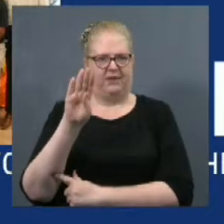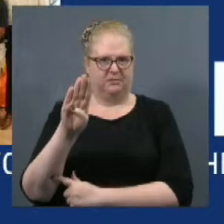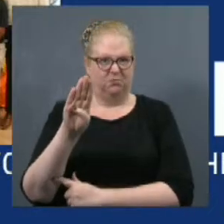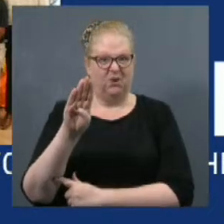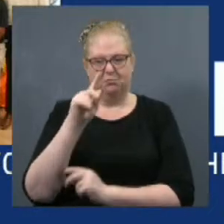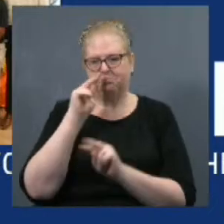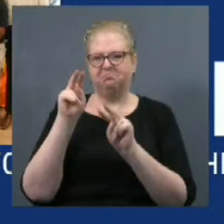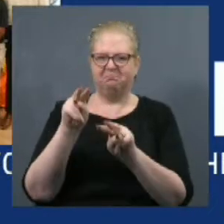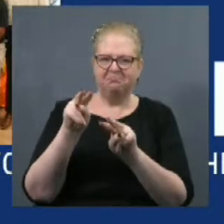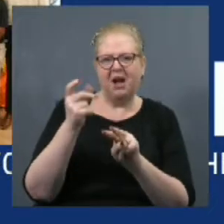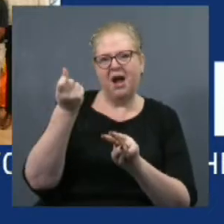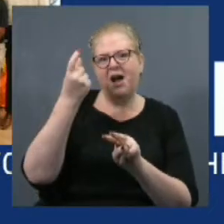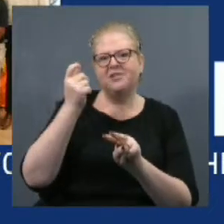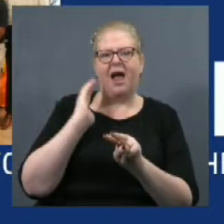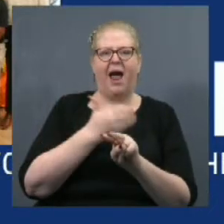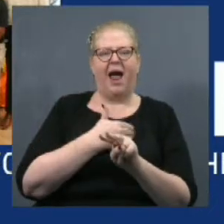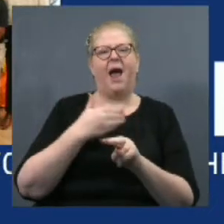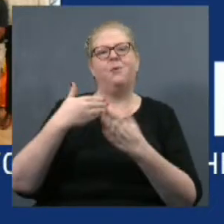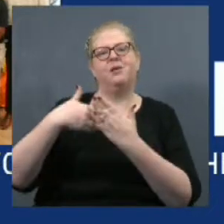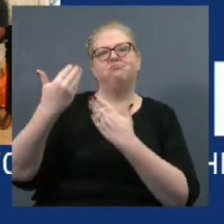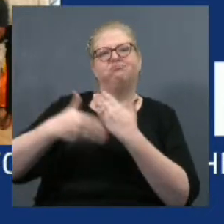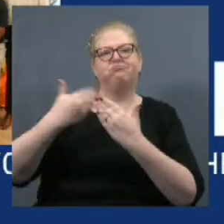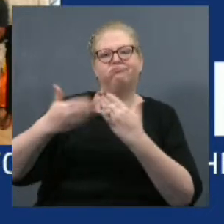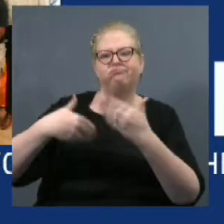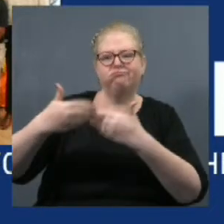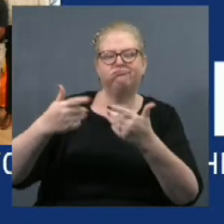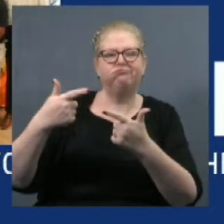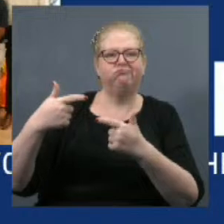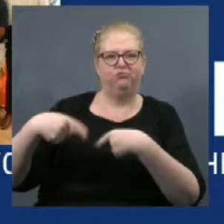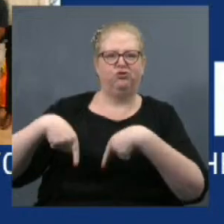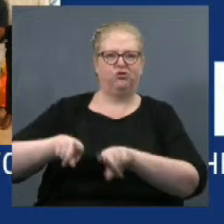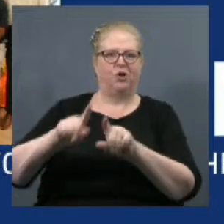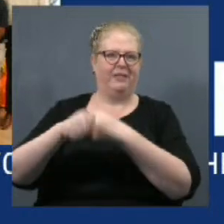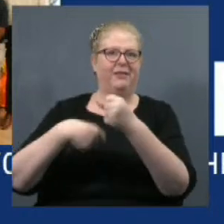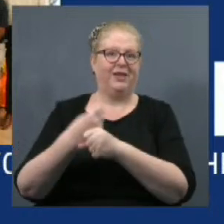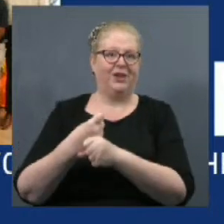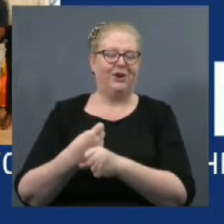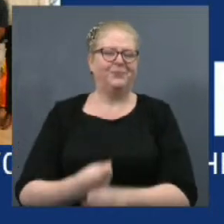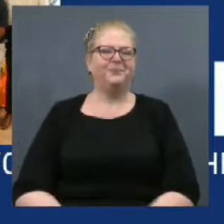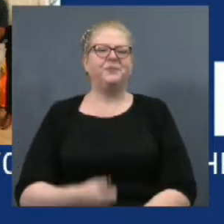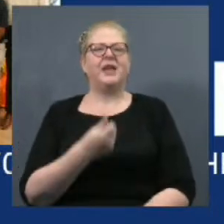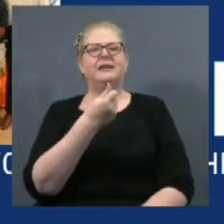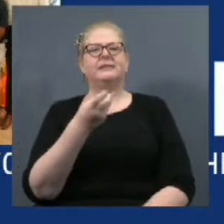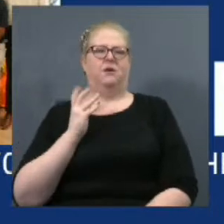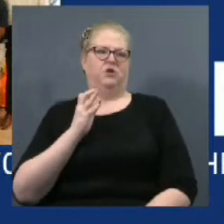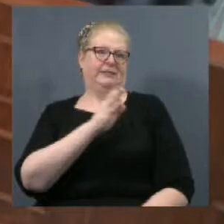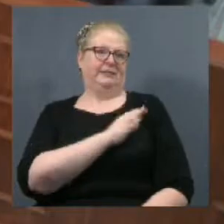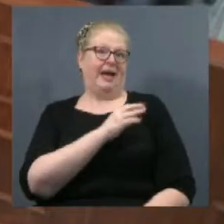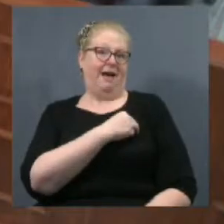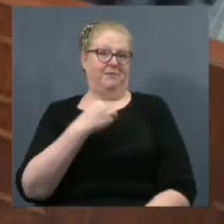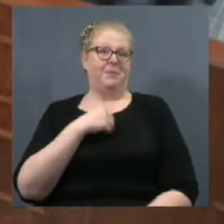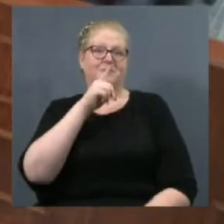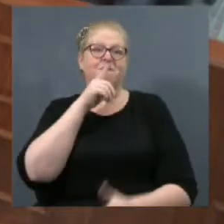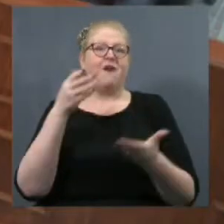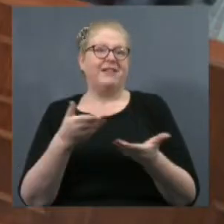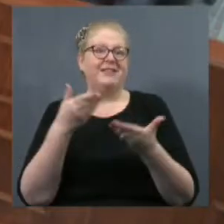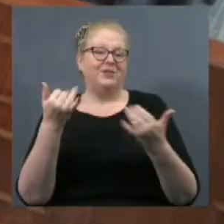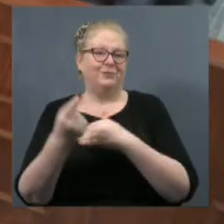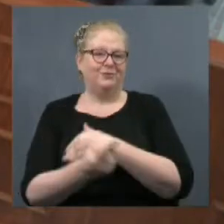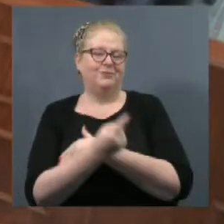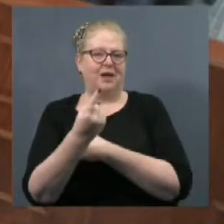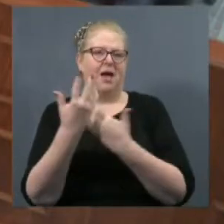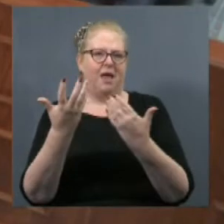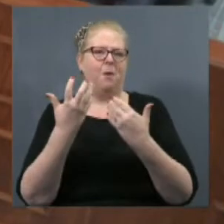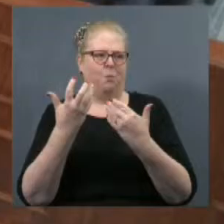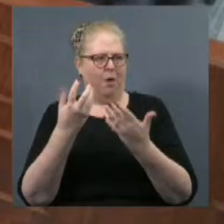do throughout the year. I do have several members of our staff here, and so I would like for the staff to stand up real quickly. And then we've